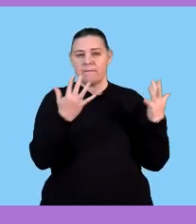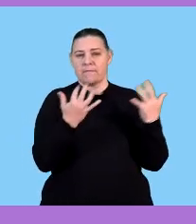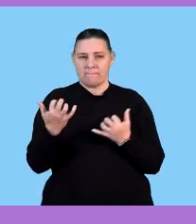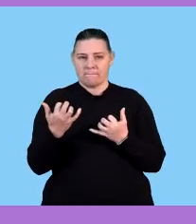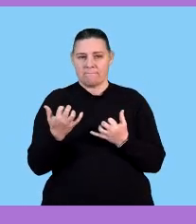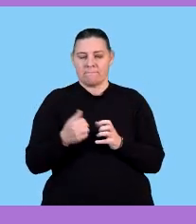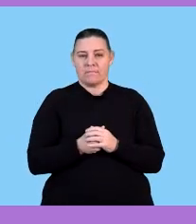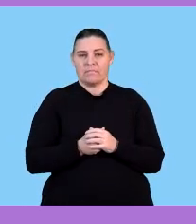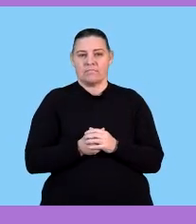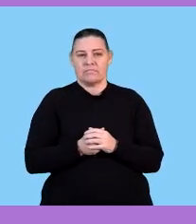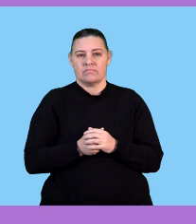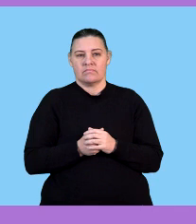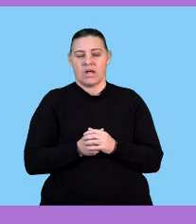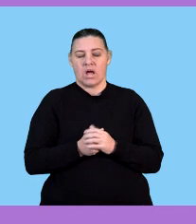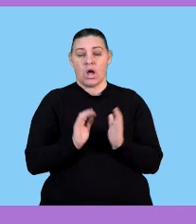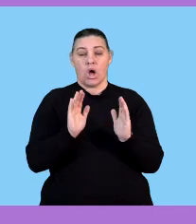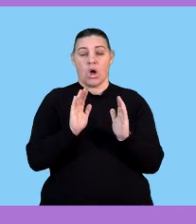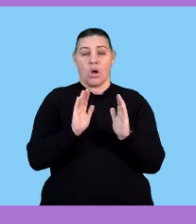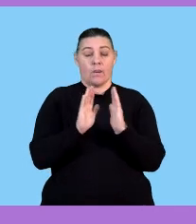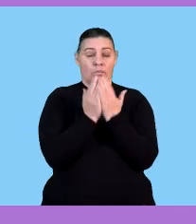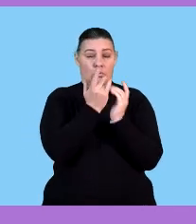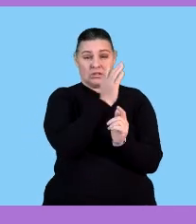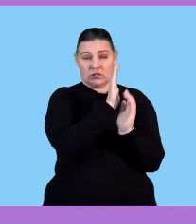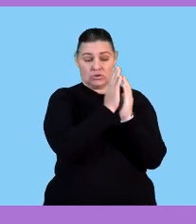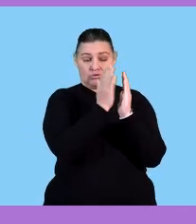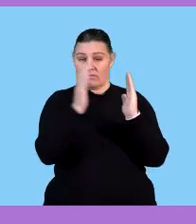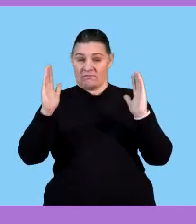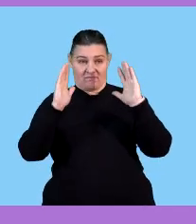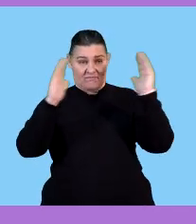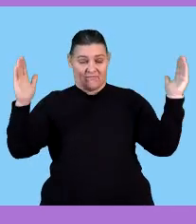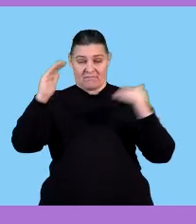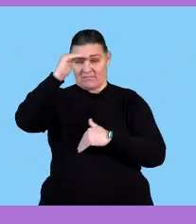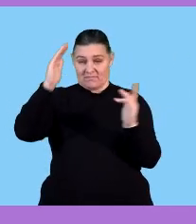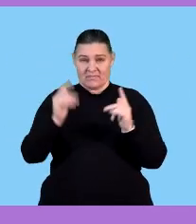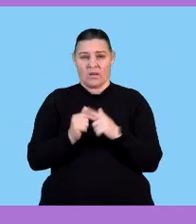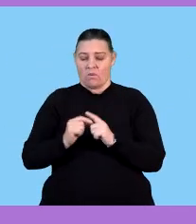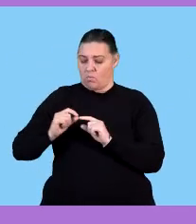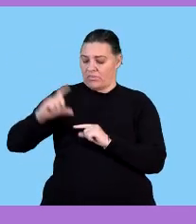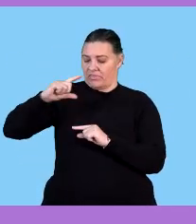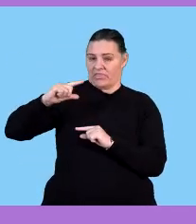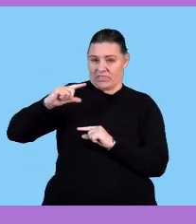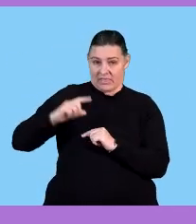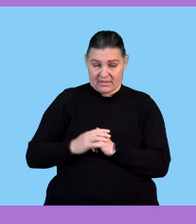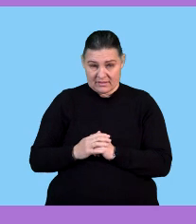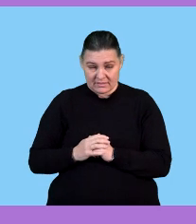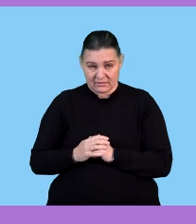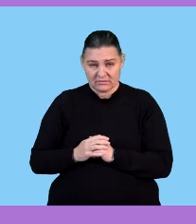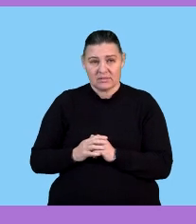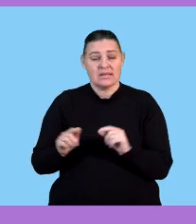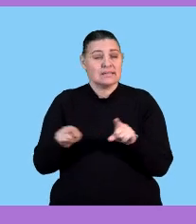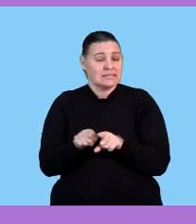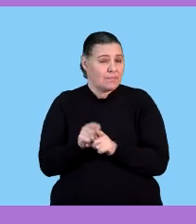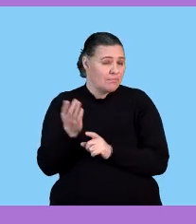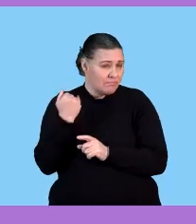got to calculate the real width of the bookshelf. So yes, again, I've got the same scale. So from the